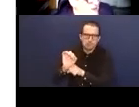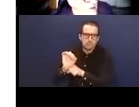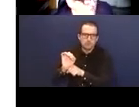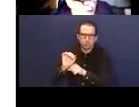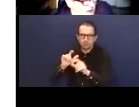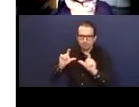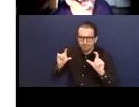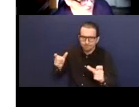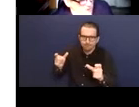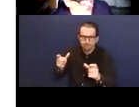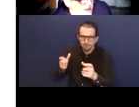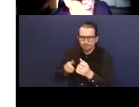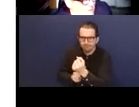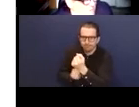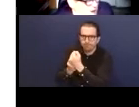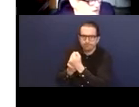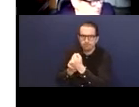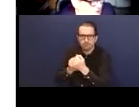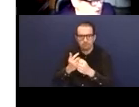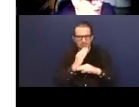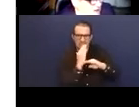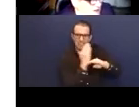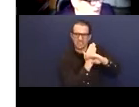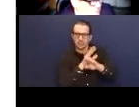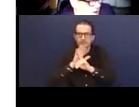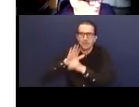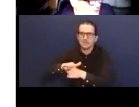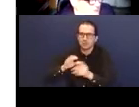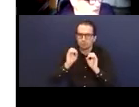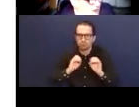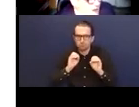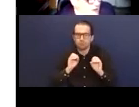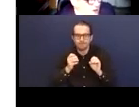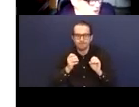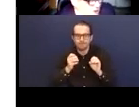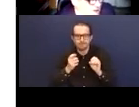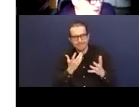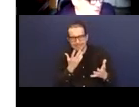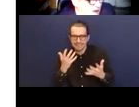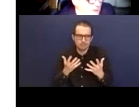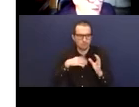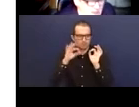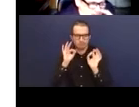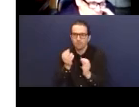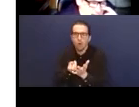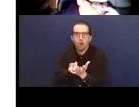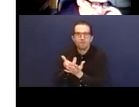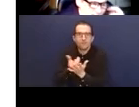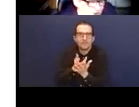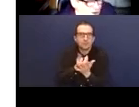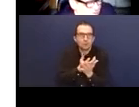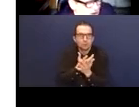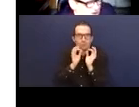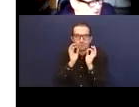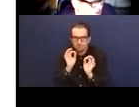place for that to be flagged up by civil society and DPOs. So the committee recommends systematic